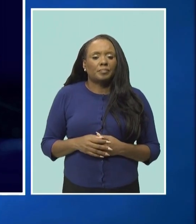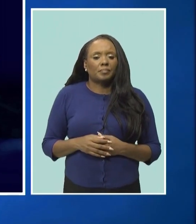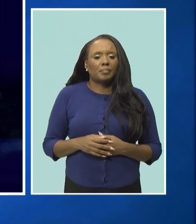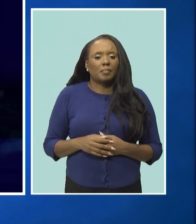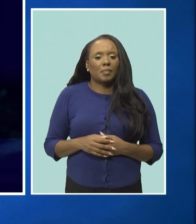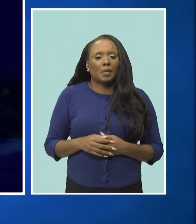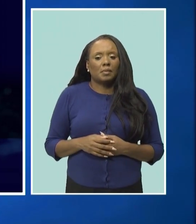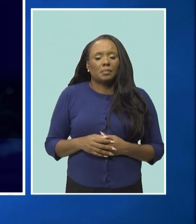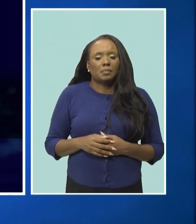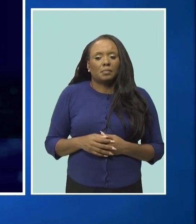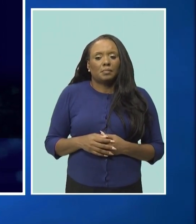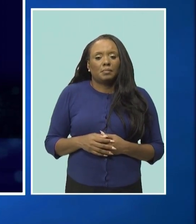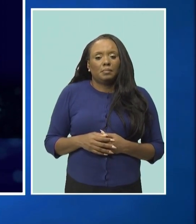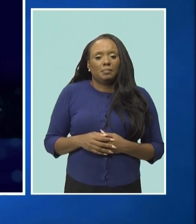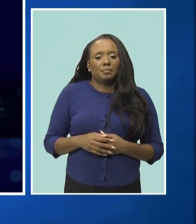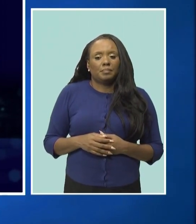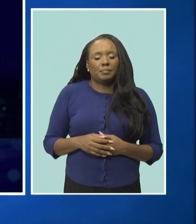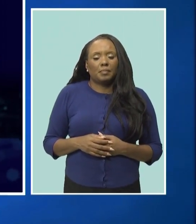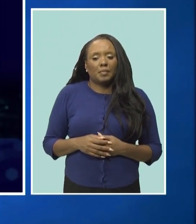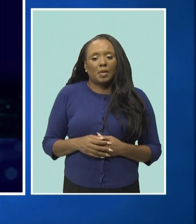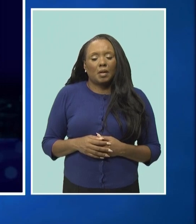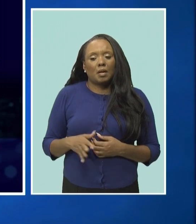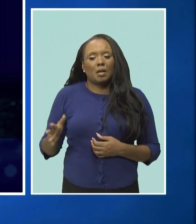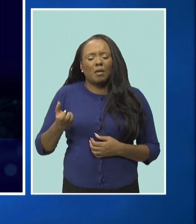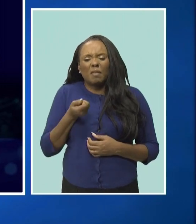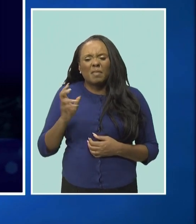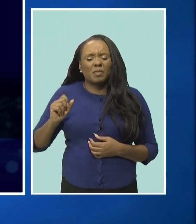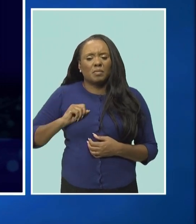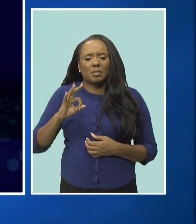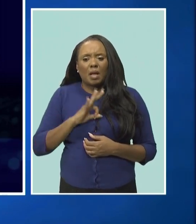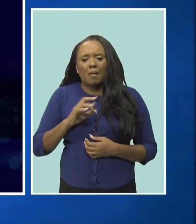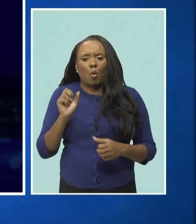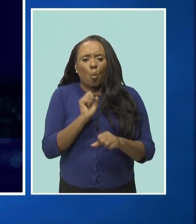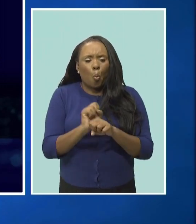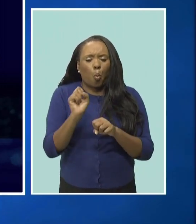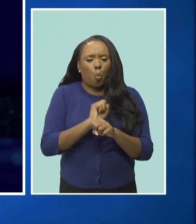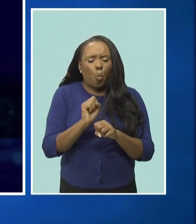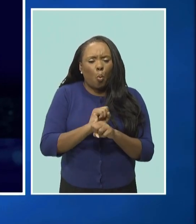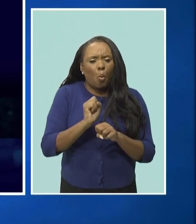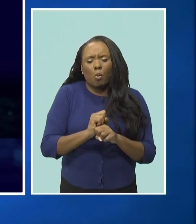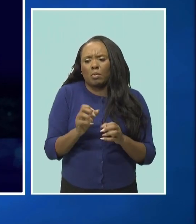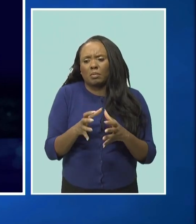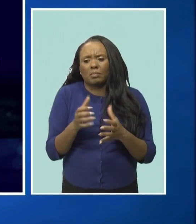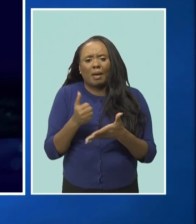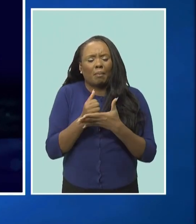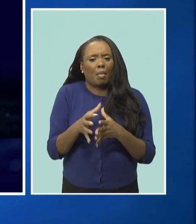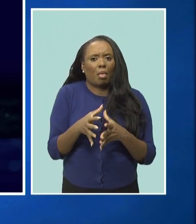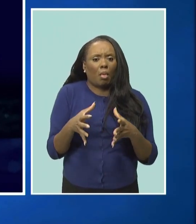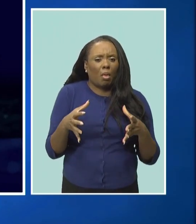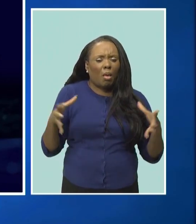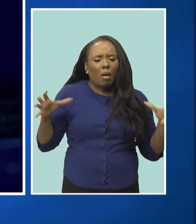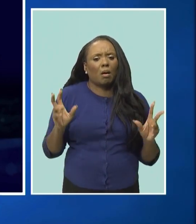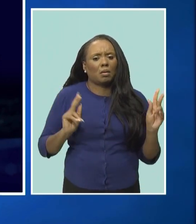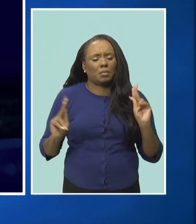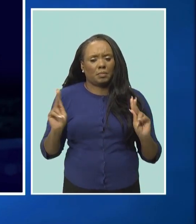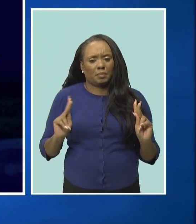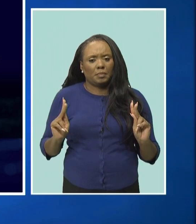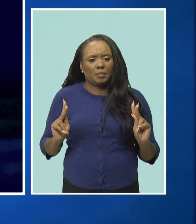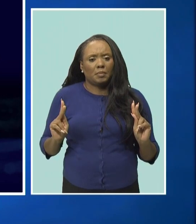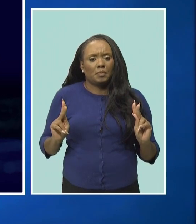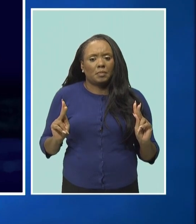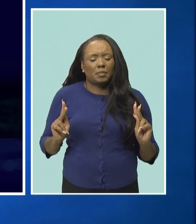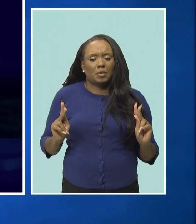best should be 1 to 8 families or 1 to 10 families. In our case, we're doing 1 person to 400 and something persons, or